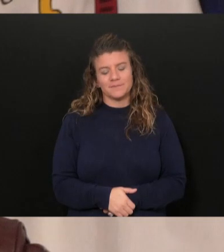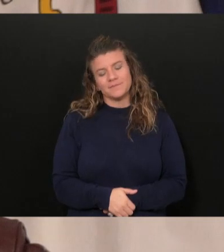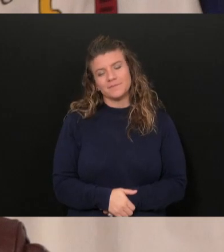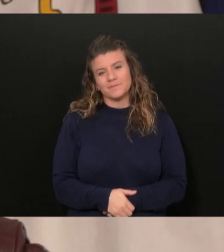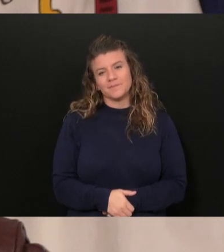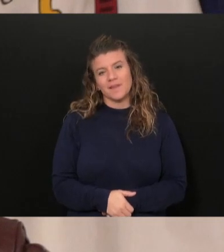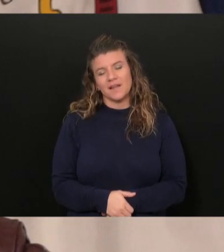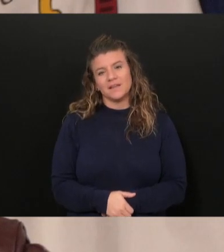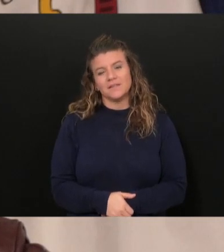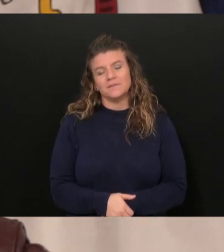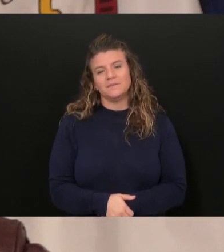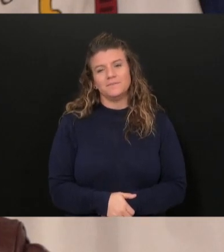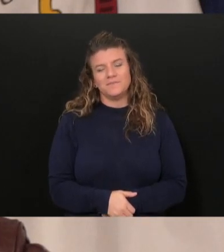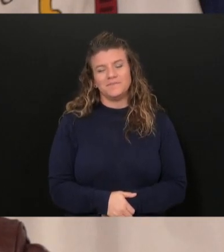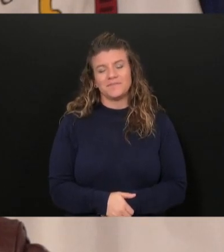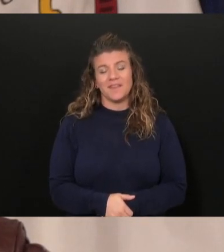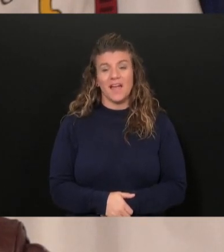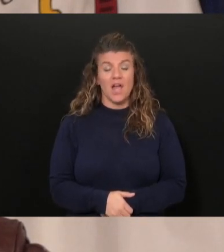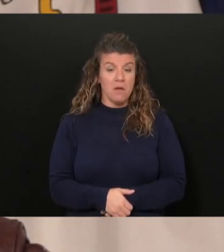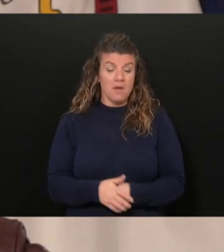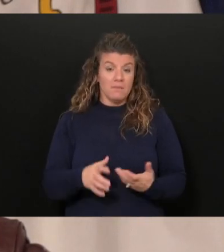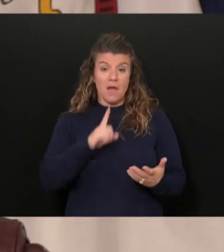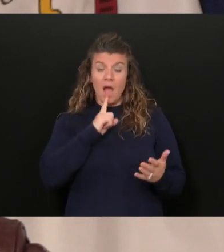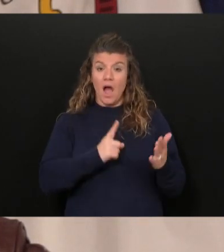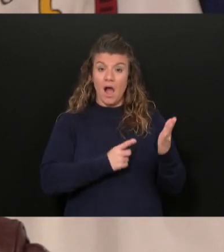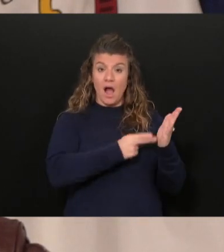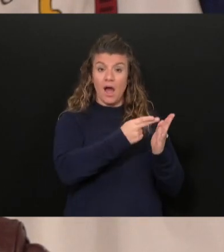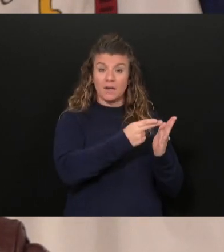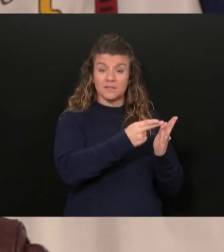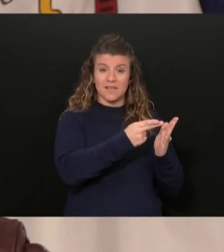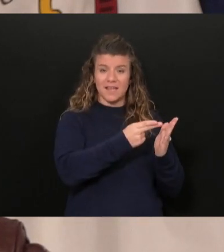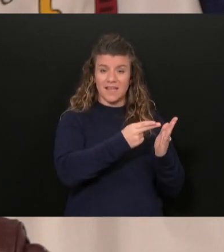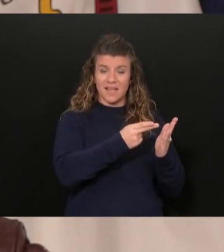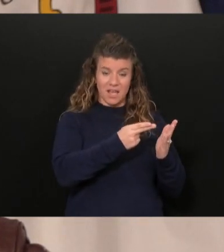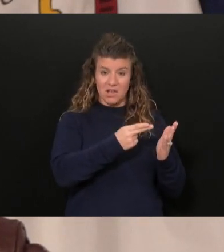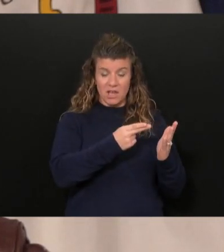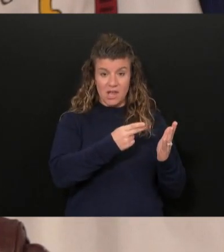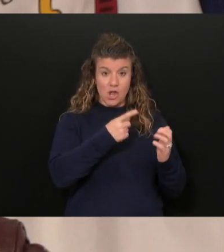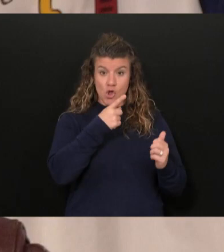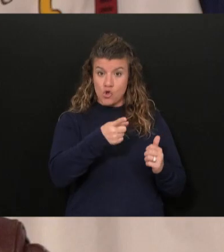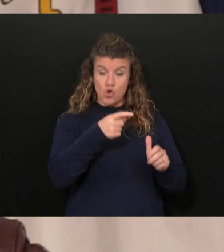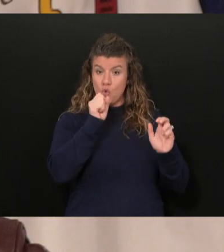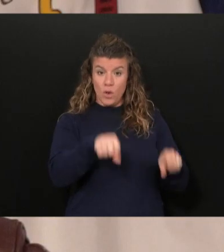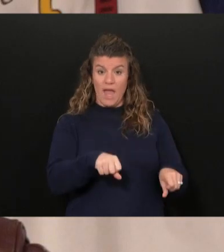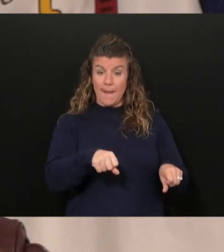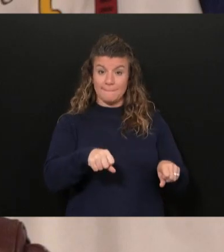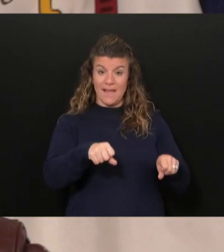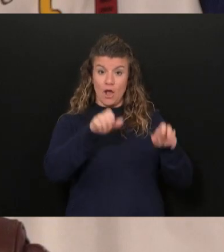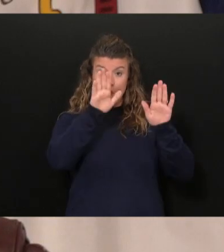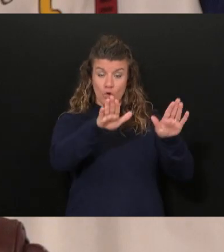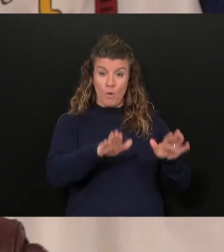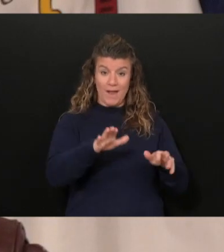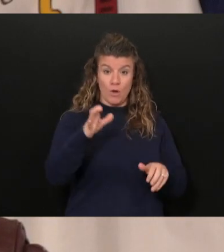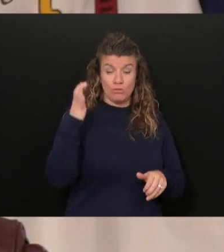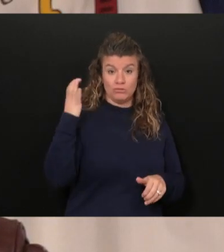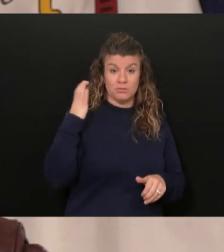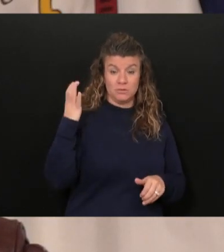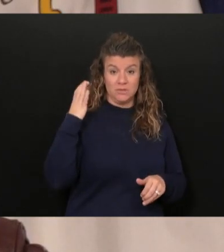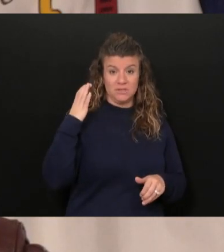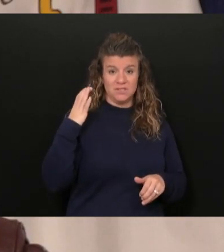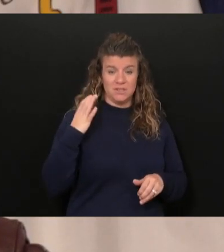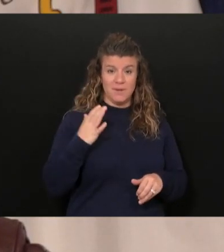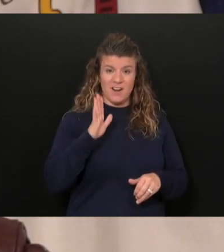When it really boils right down to it, you can be a heck of a coach, but if you don't have players and you don't